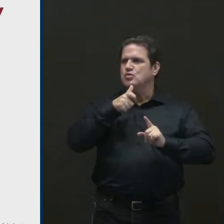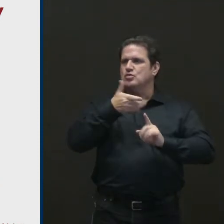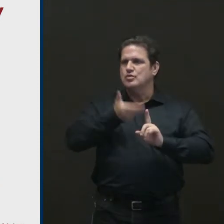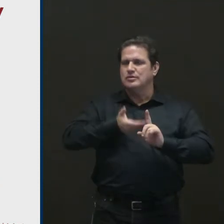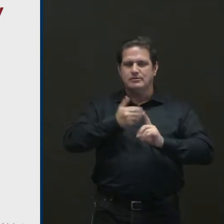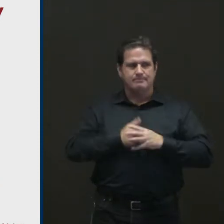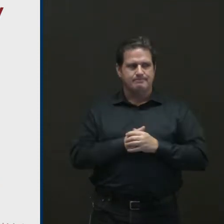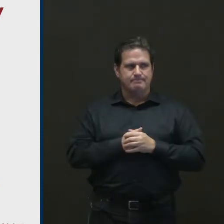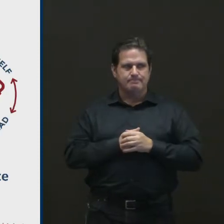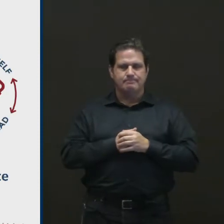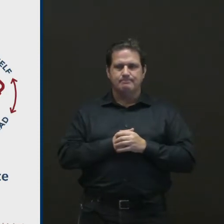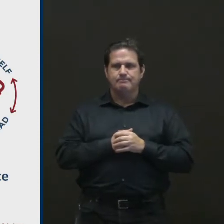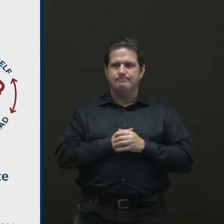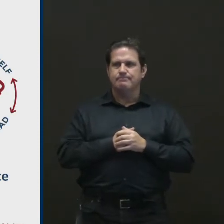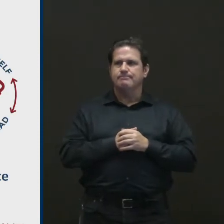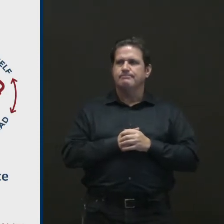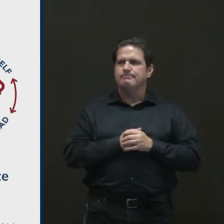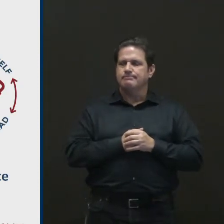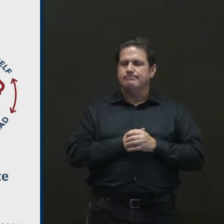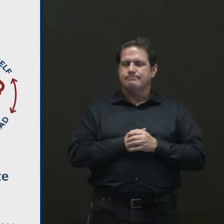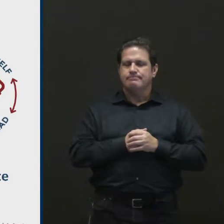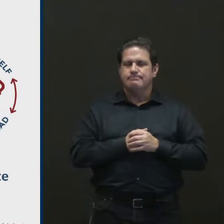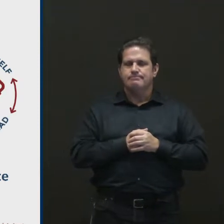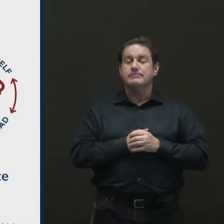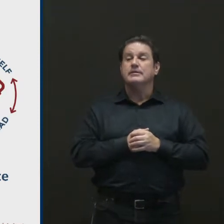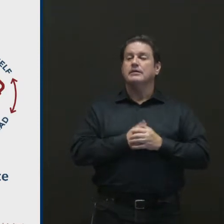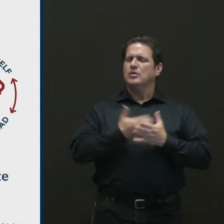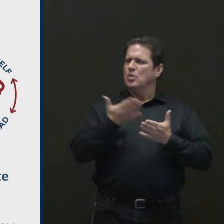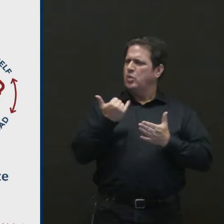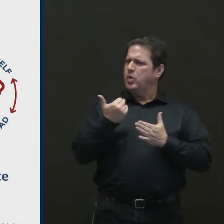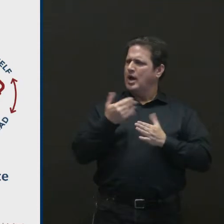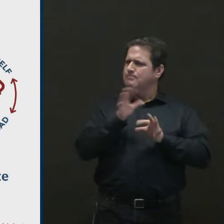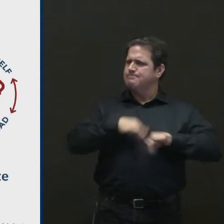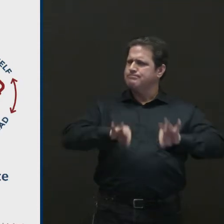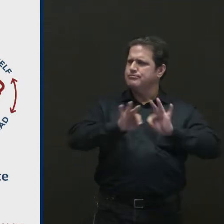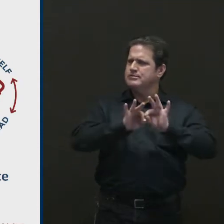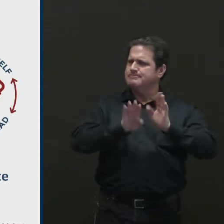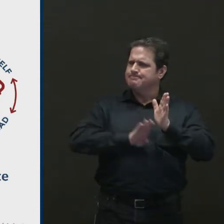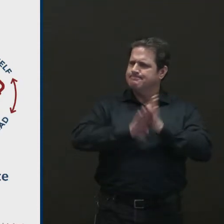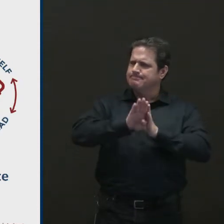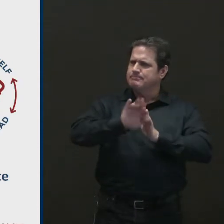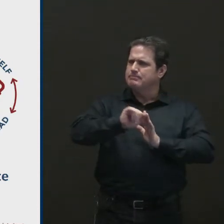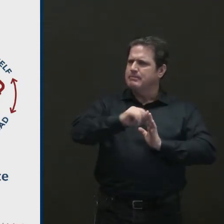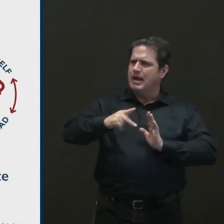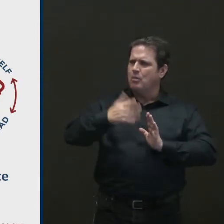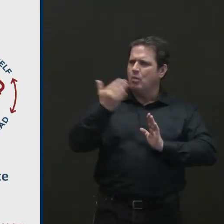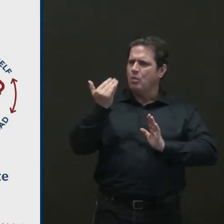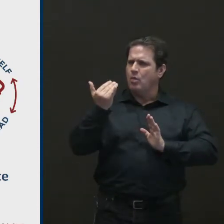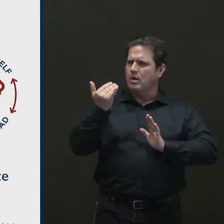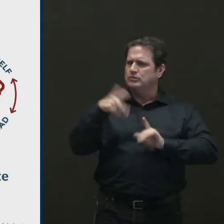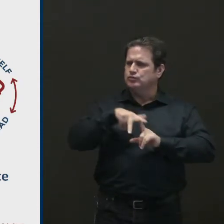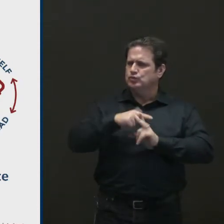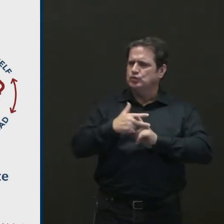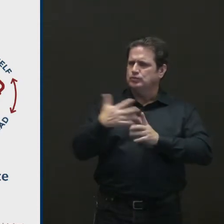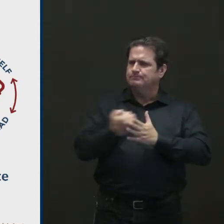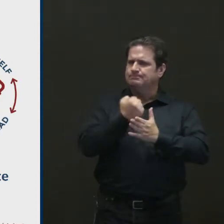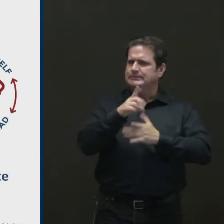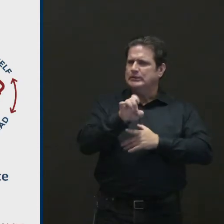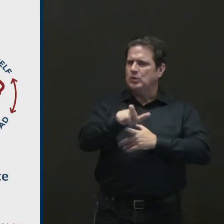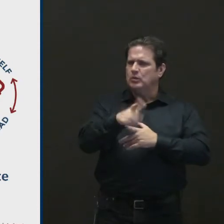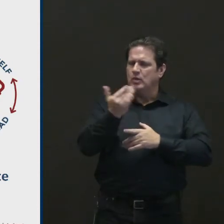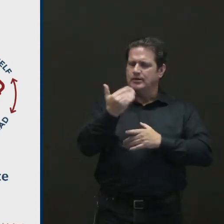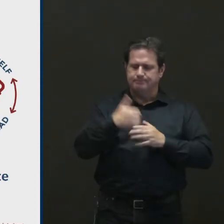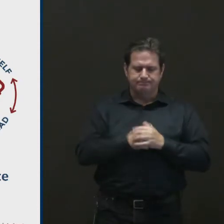point. Next slide. And so why was this important? Why did we want to bring this tool to